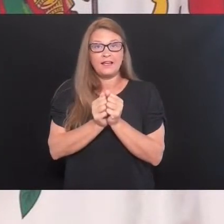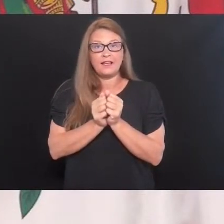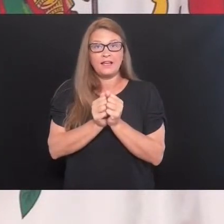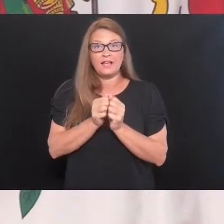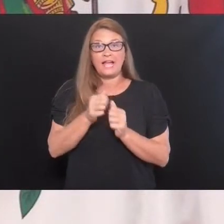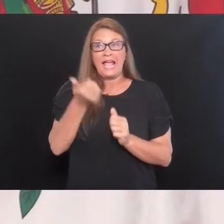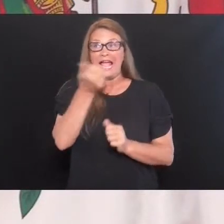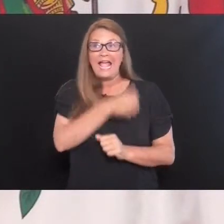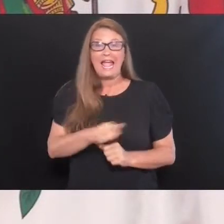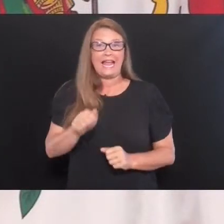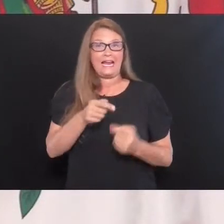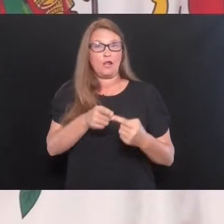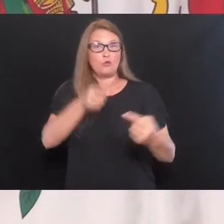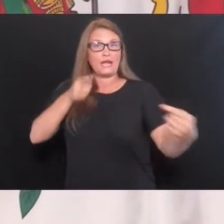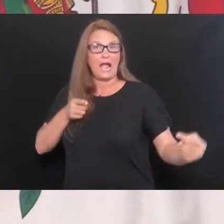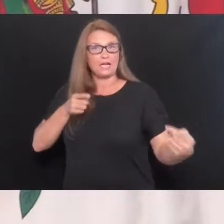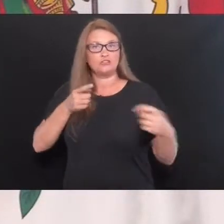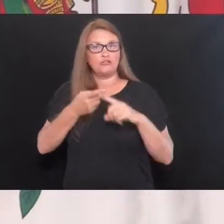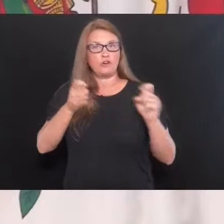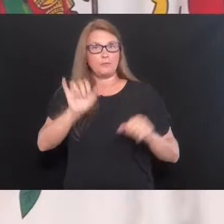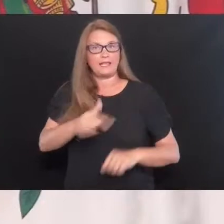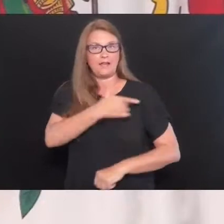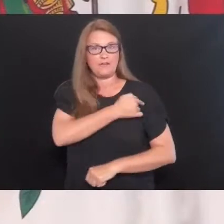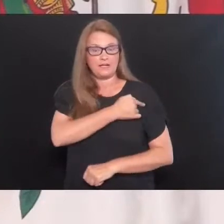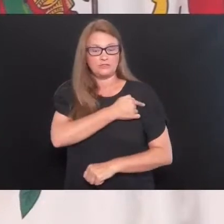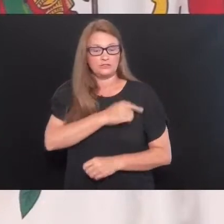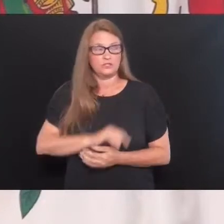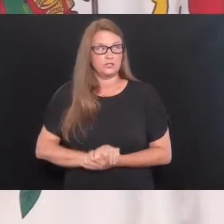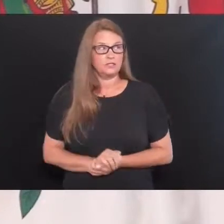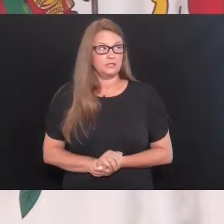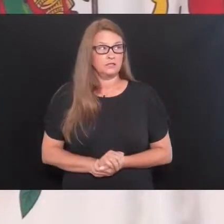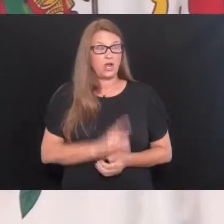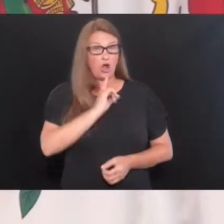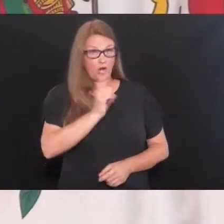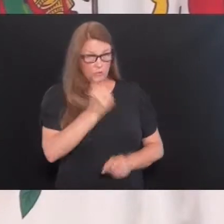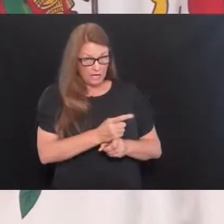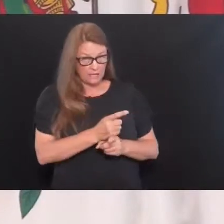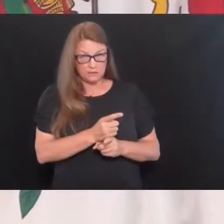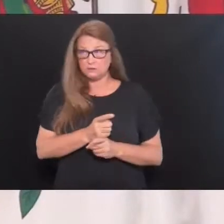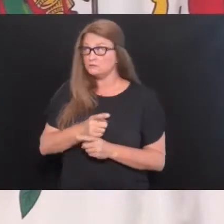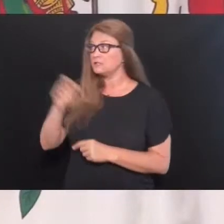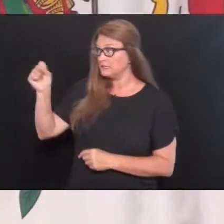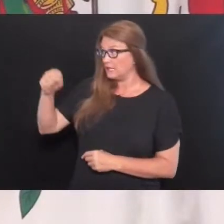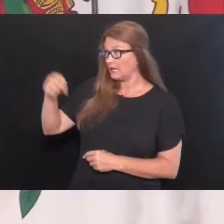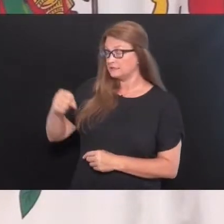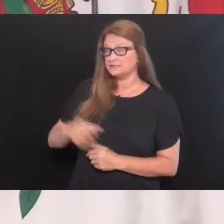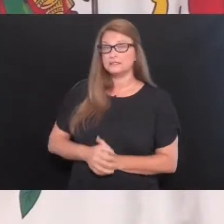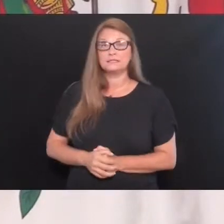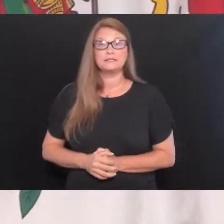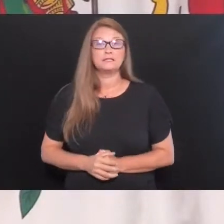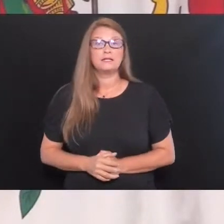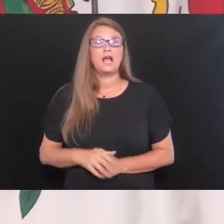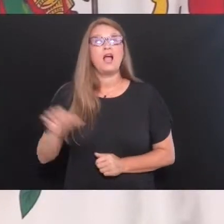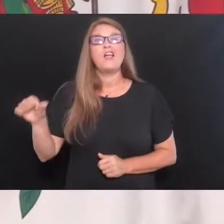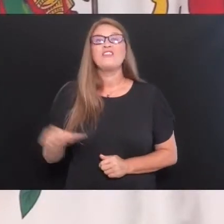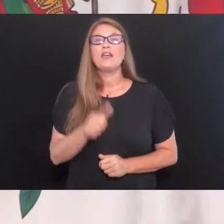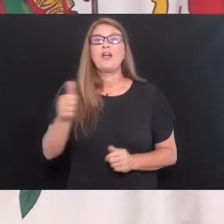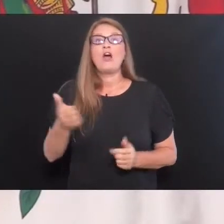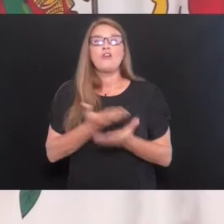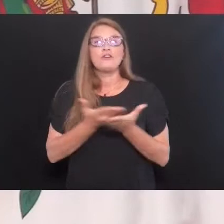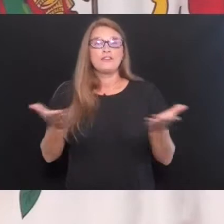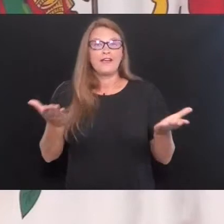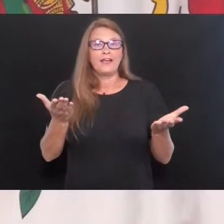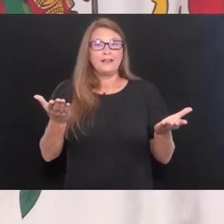adverse reaction to taking the vaccine. Am I correct in that, sir? Okay. And the other thing he said is this,